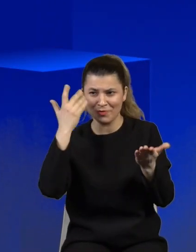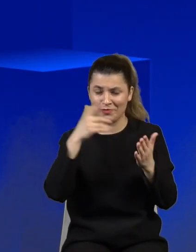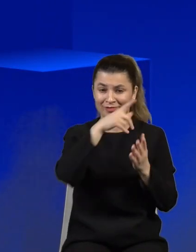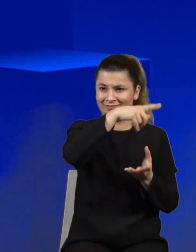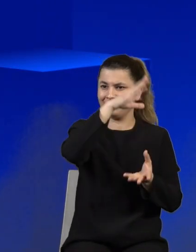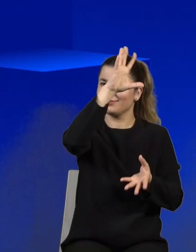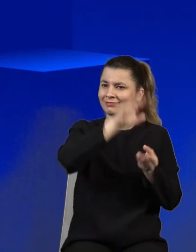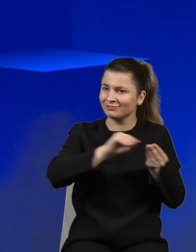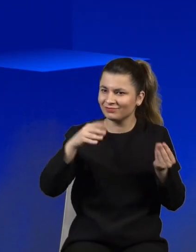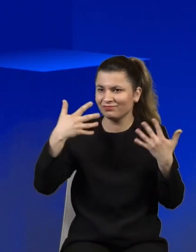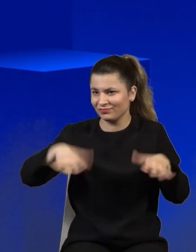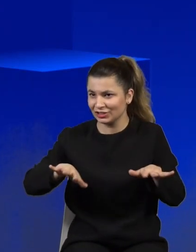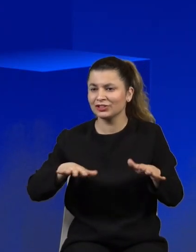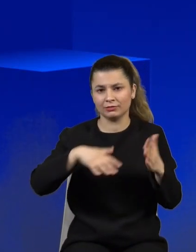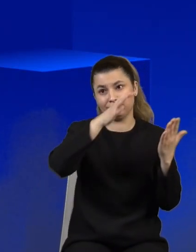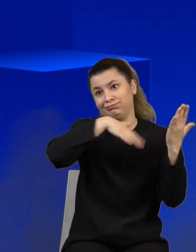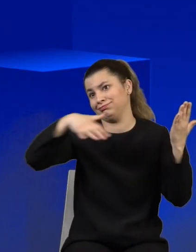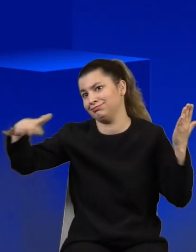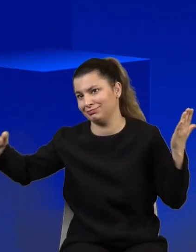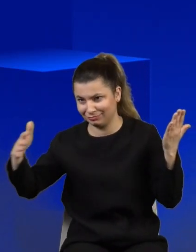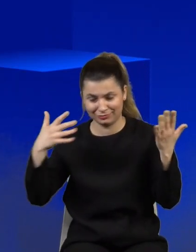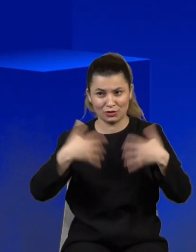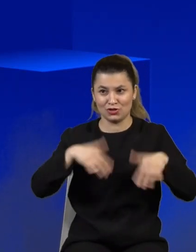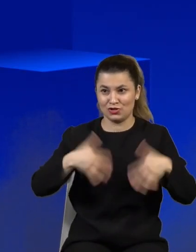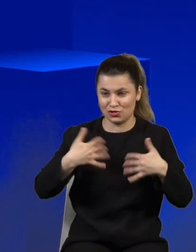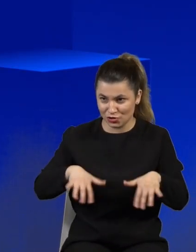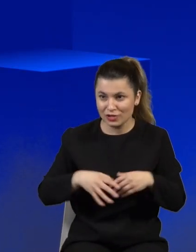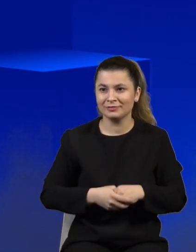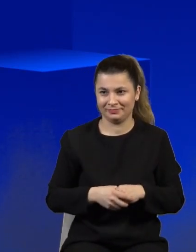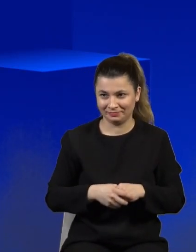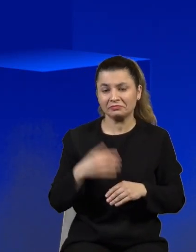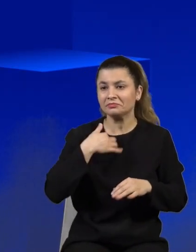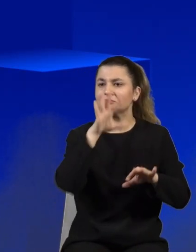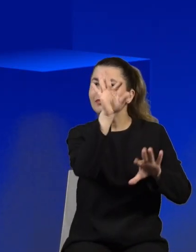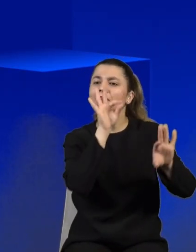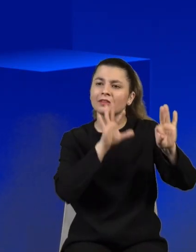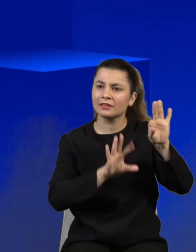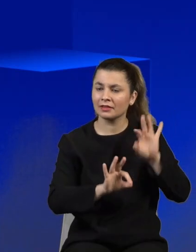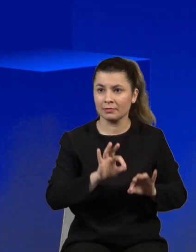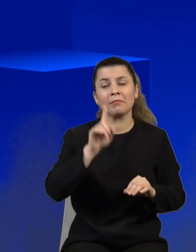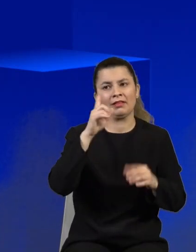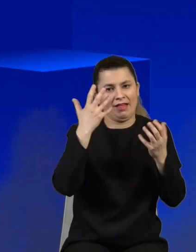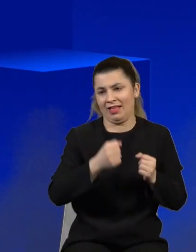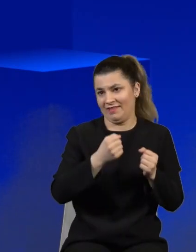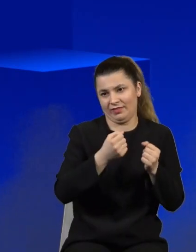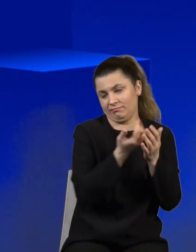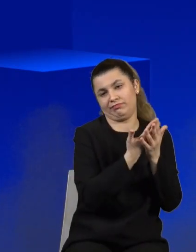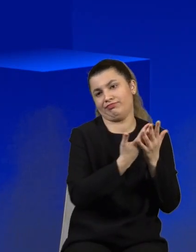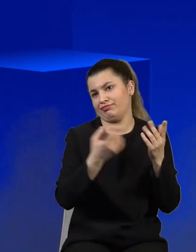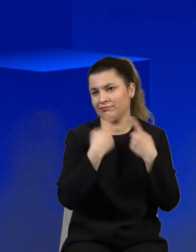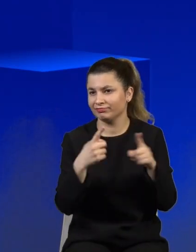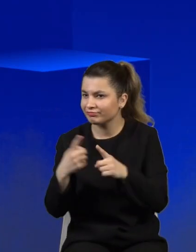summarizes all the different findings and also very importantly, it